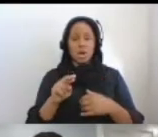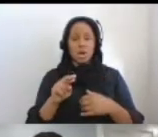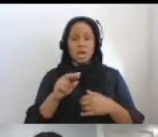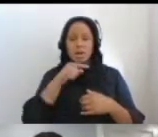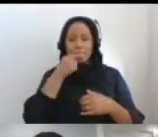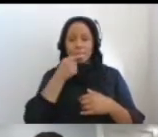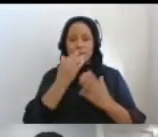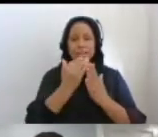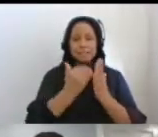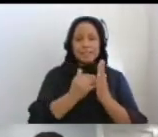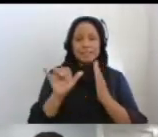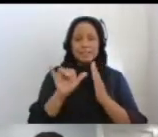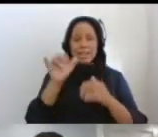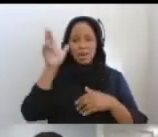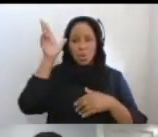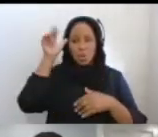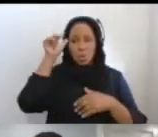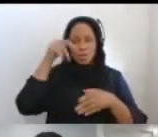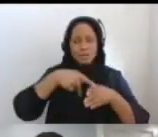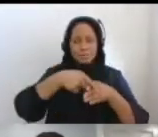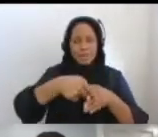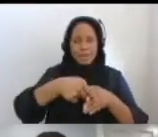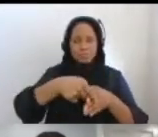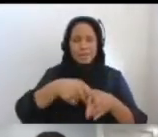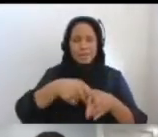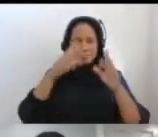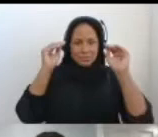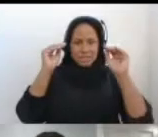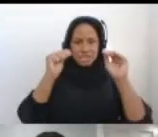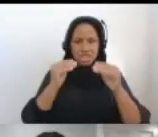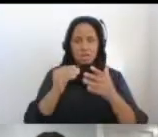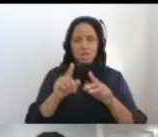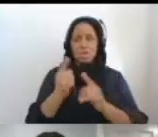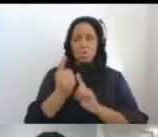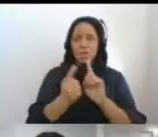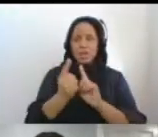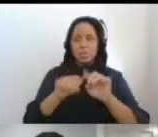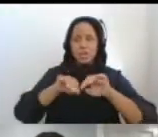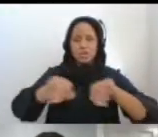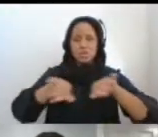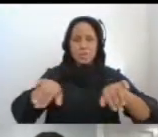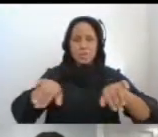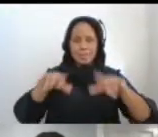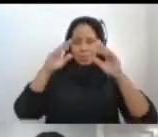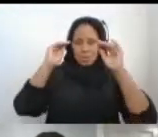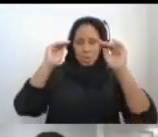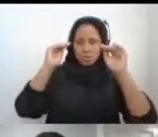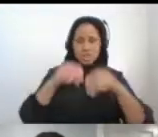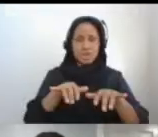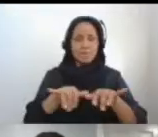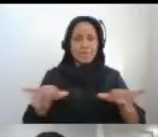as horseback riding, one-on-one swim coaching, uh, piano lessons, vocal